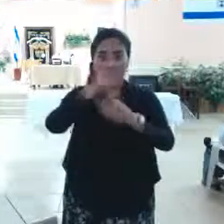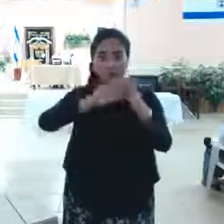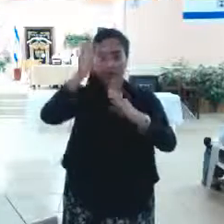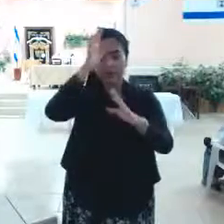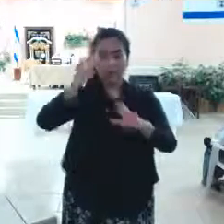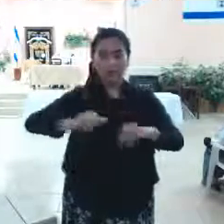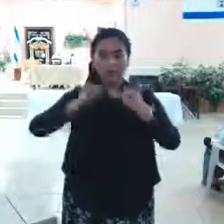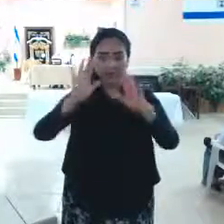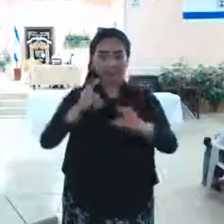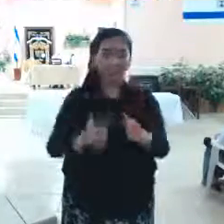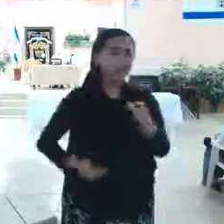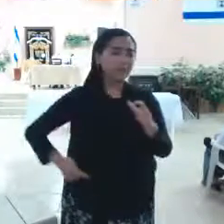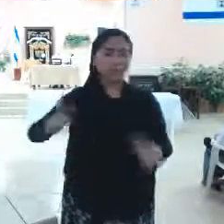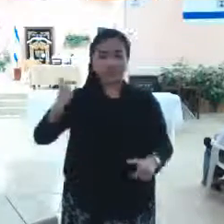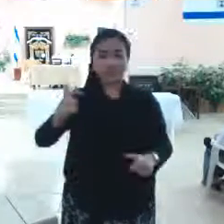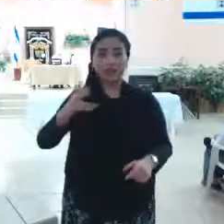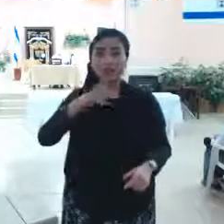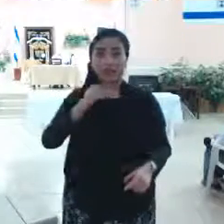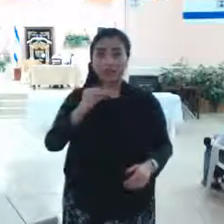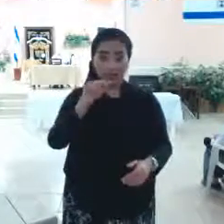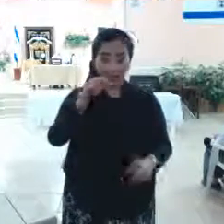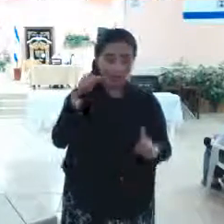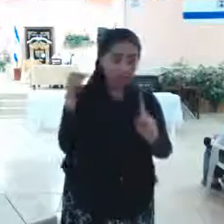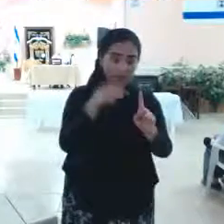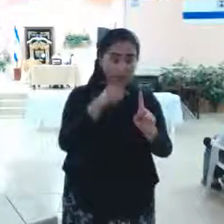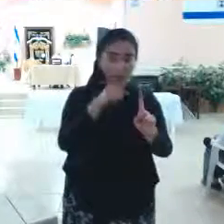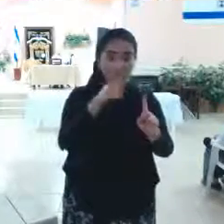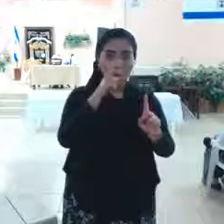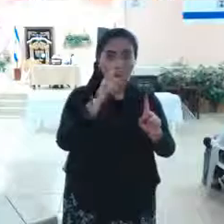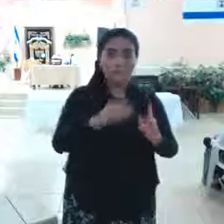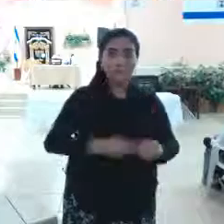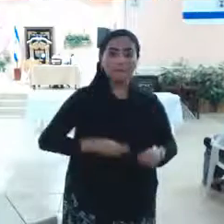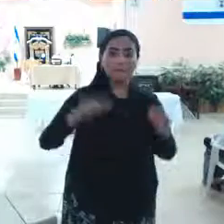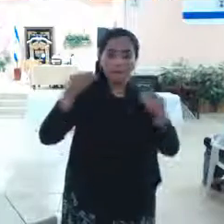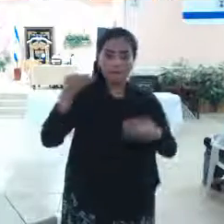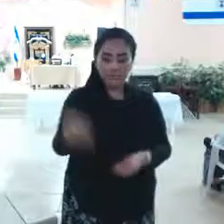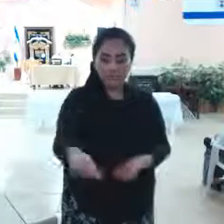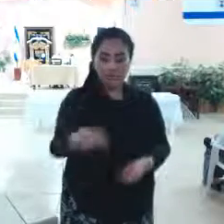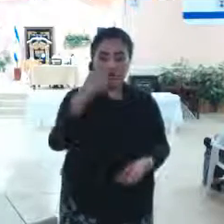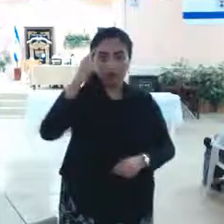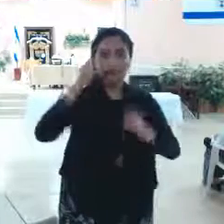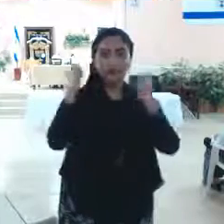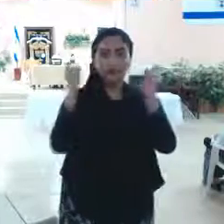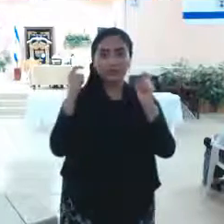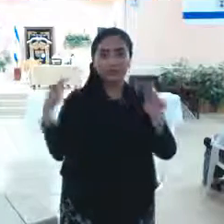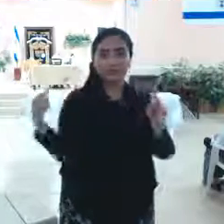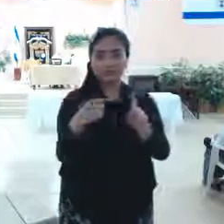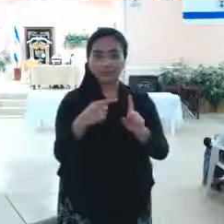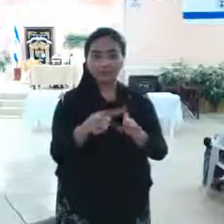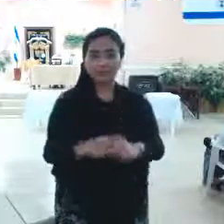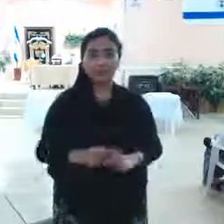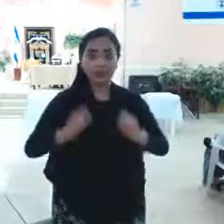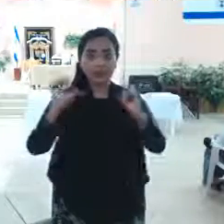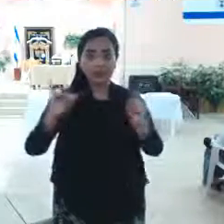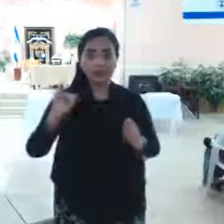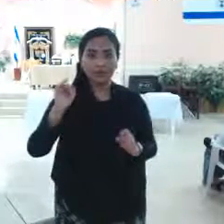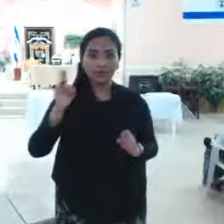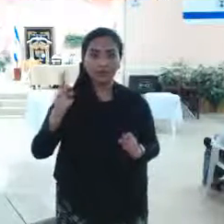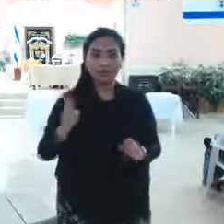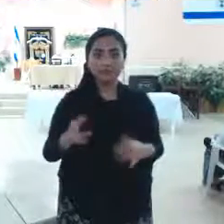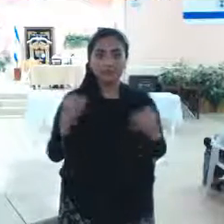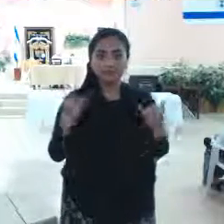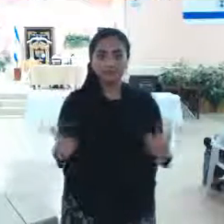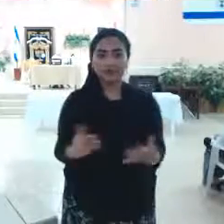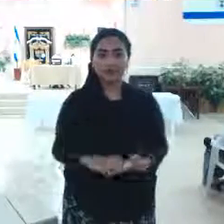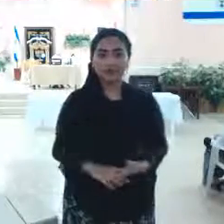and chosen the eternal blessing so much, and he is the one that puts first of all to the feast.